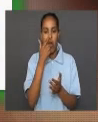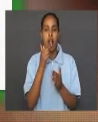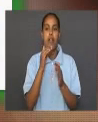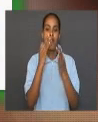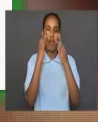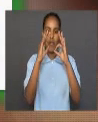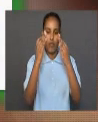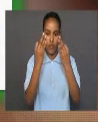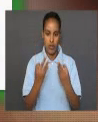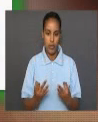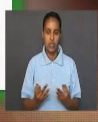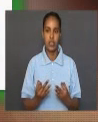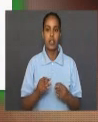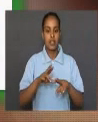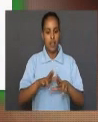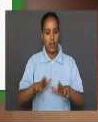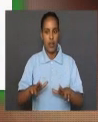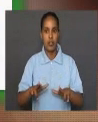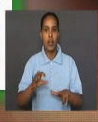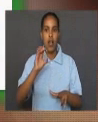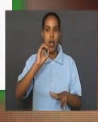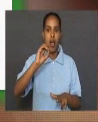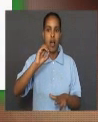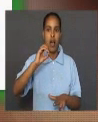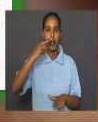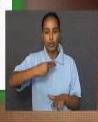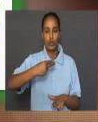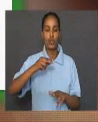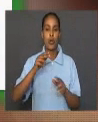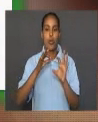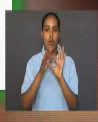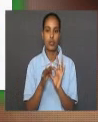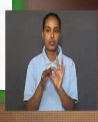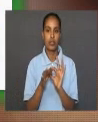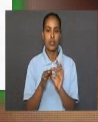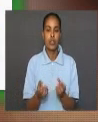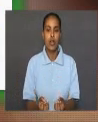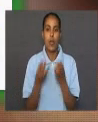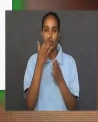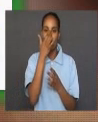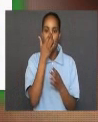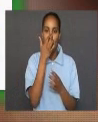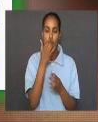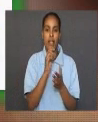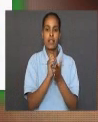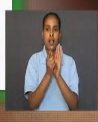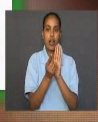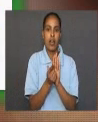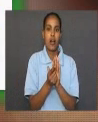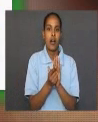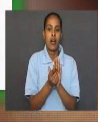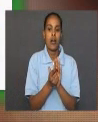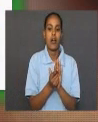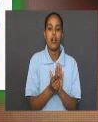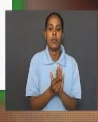formations, which are stabilized by hydrogen bonds. The most common examples are the